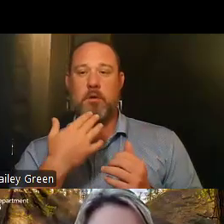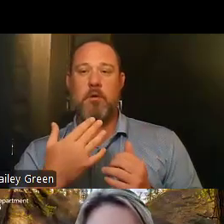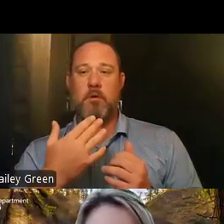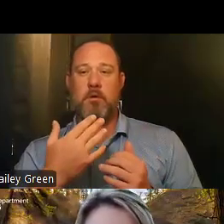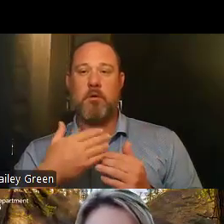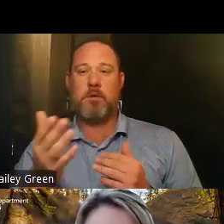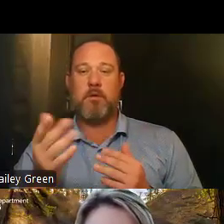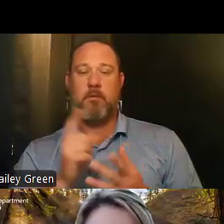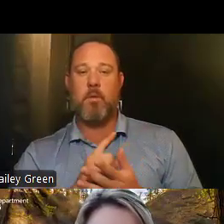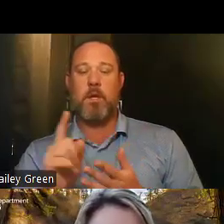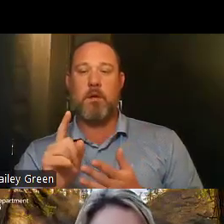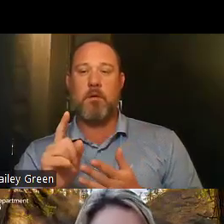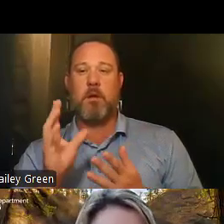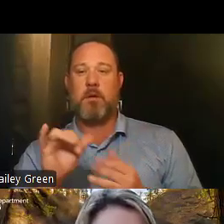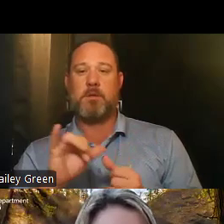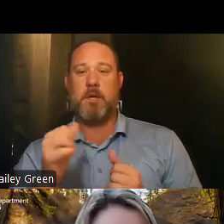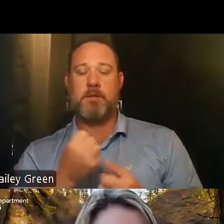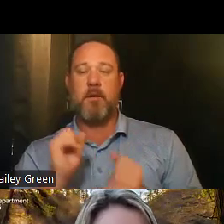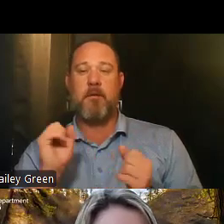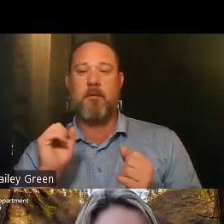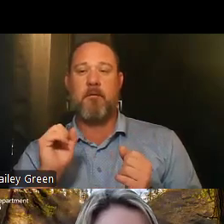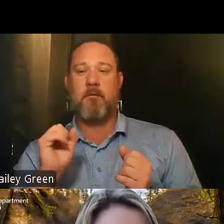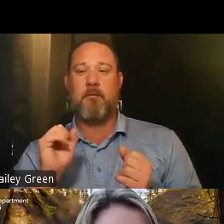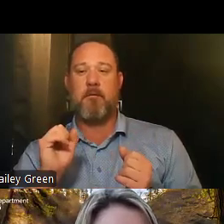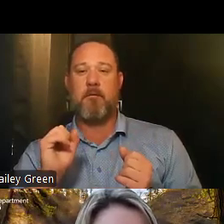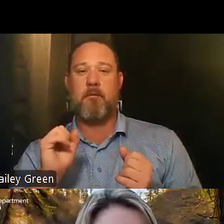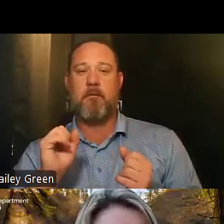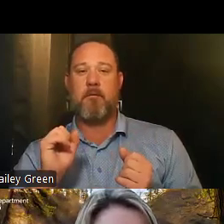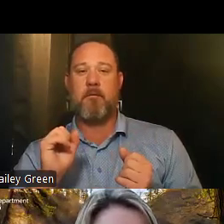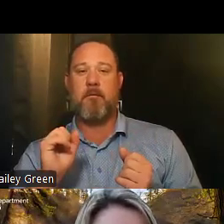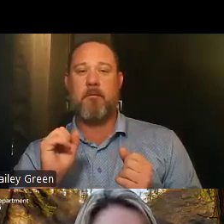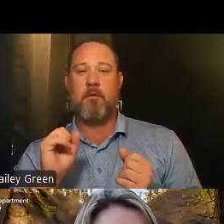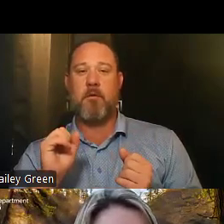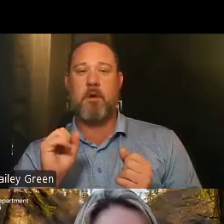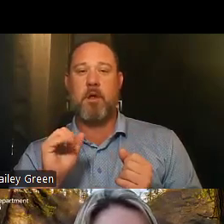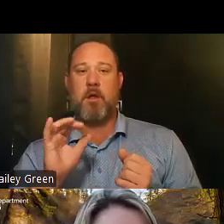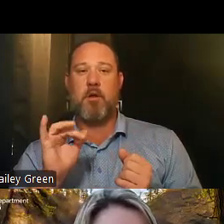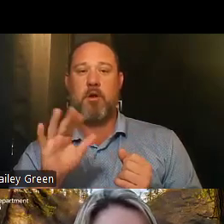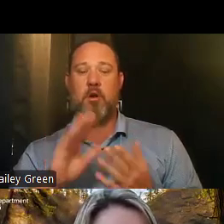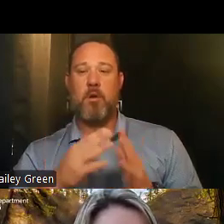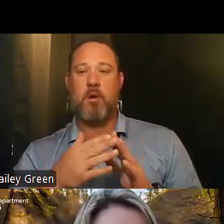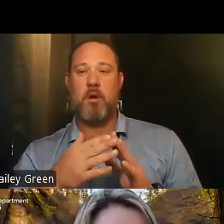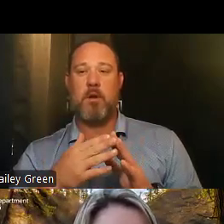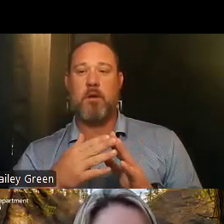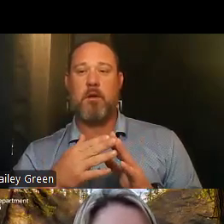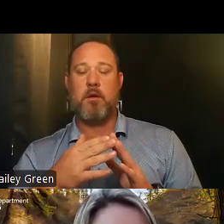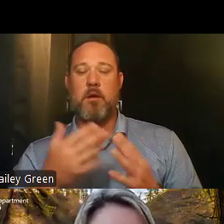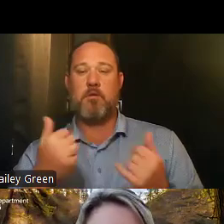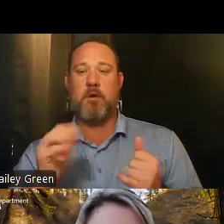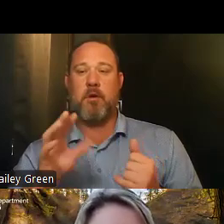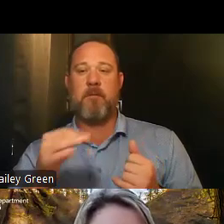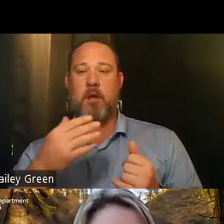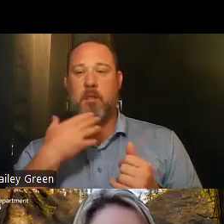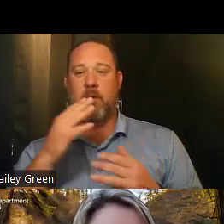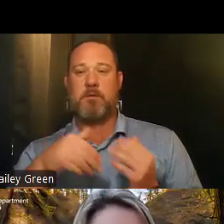a good rest of the week and just stay safe and stay in your communities and try and find the best in